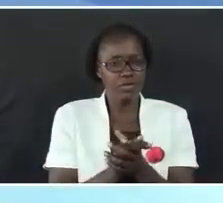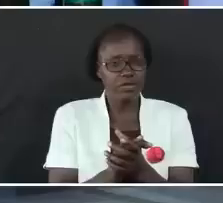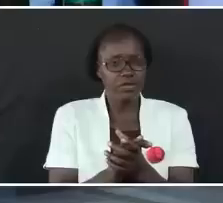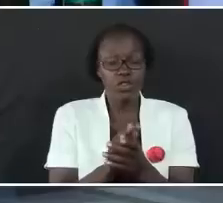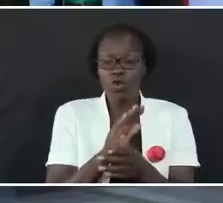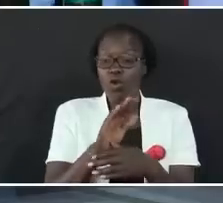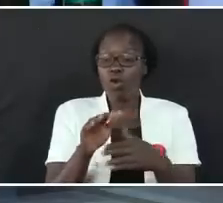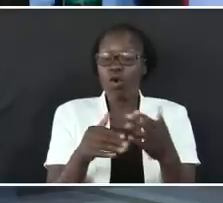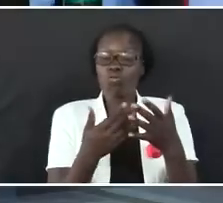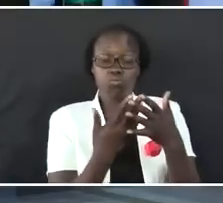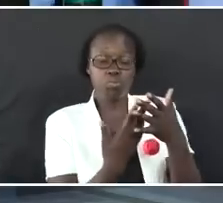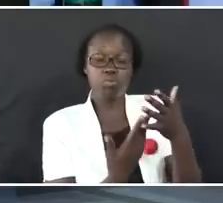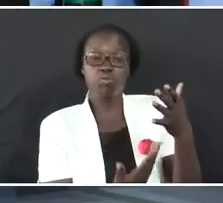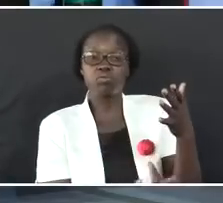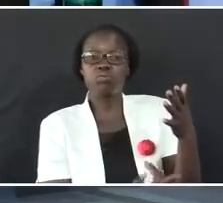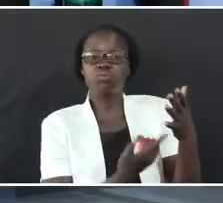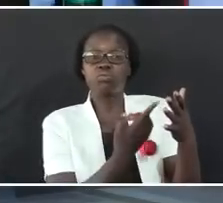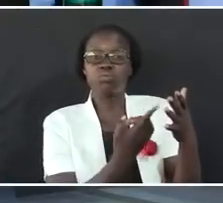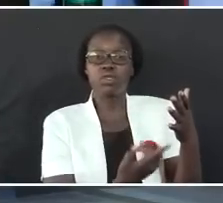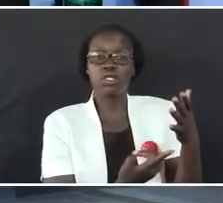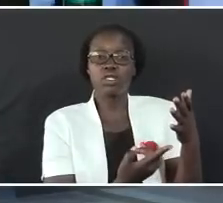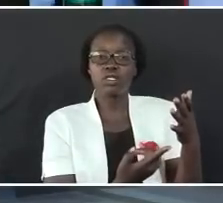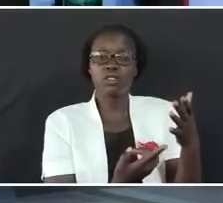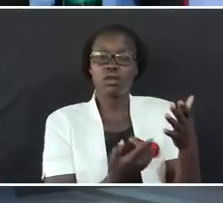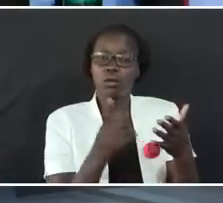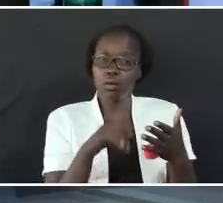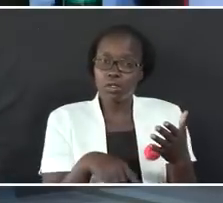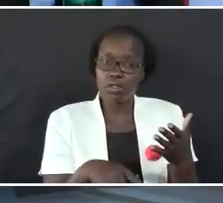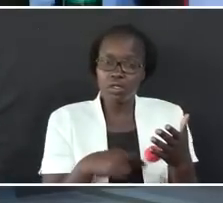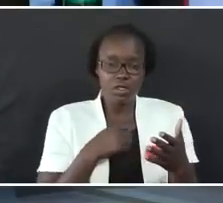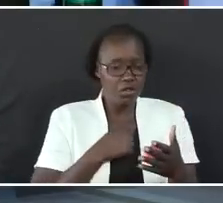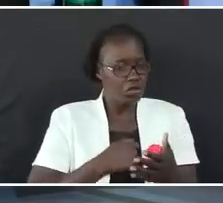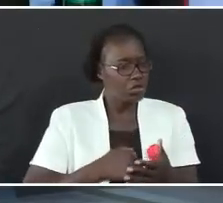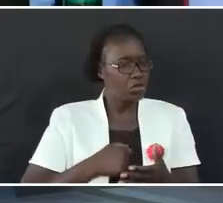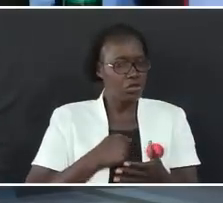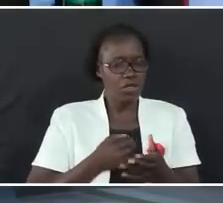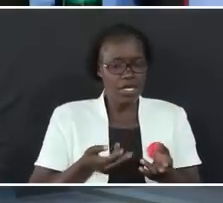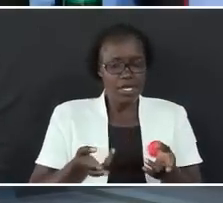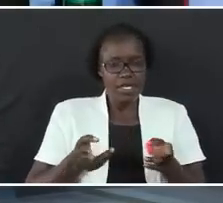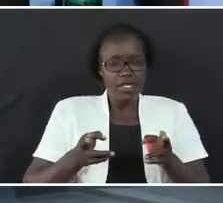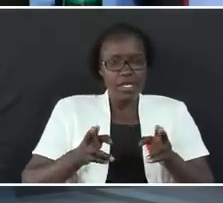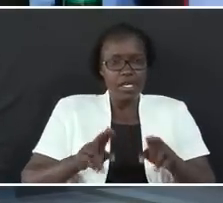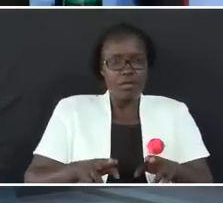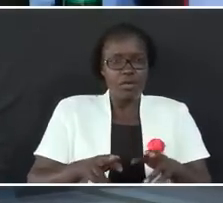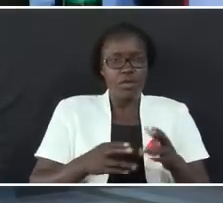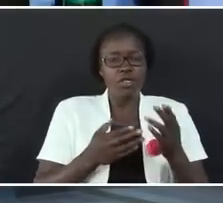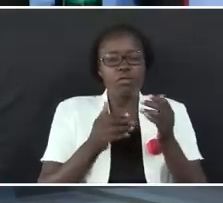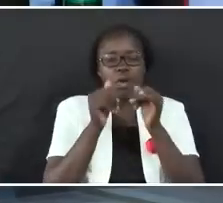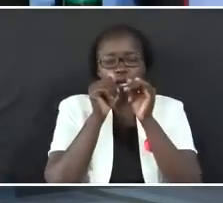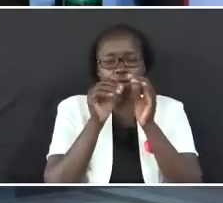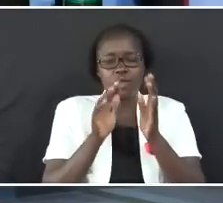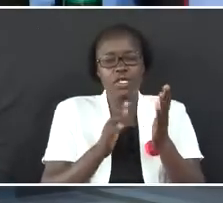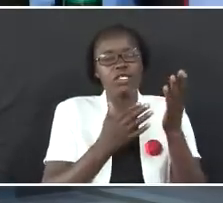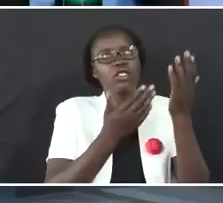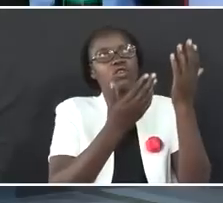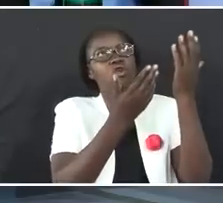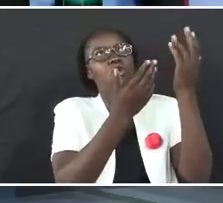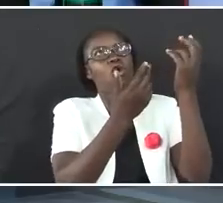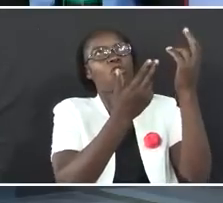All this, unfortunately, are happening when the blessed hope of his